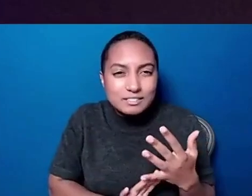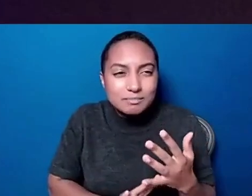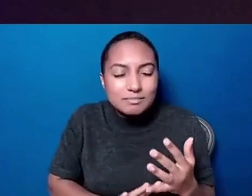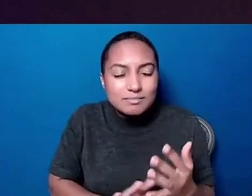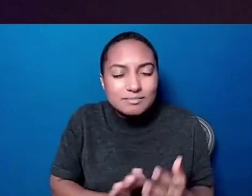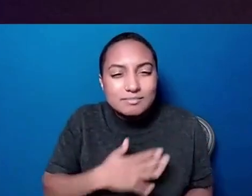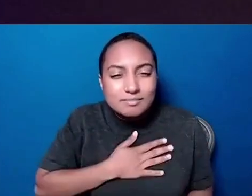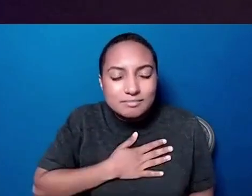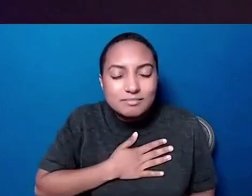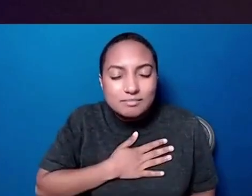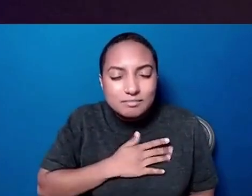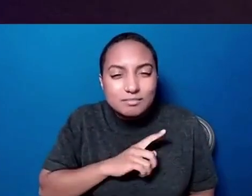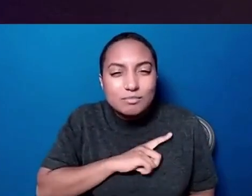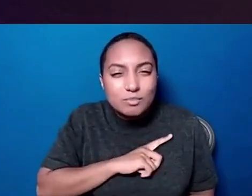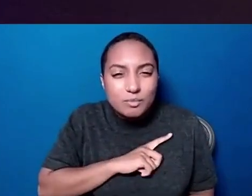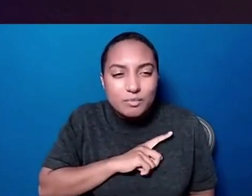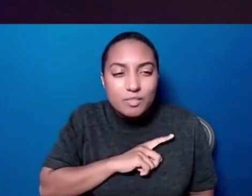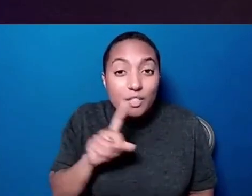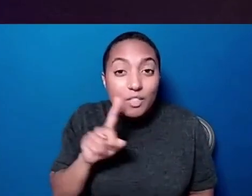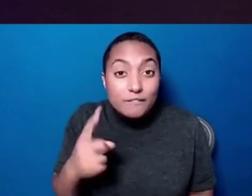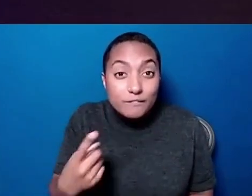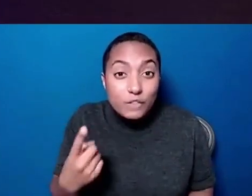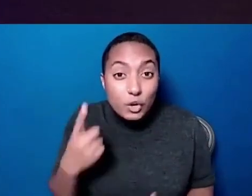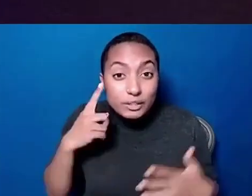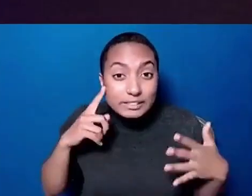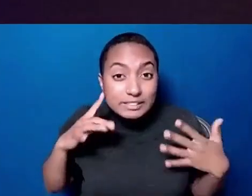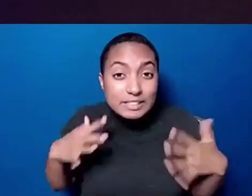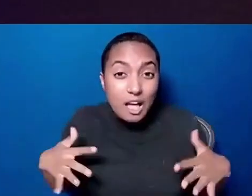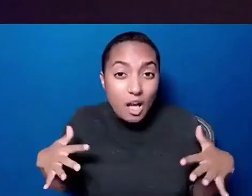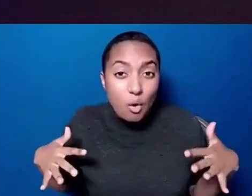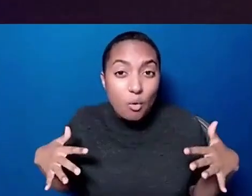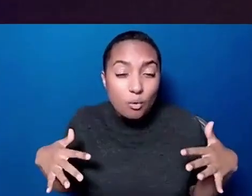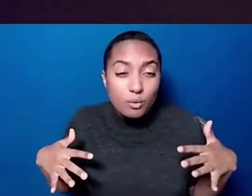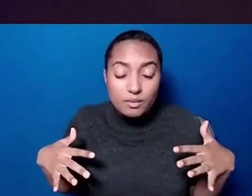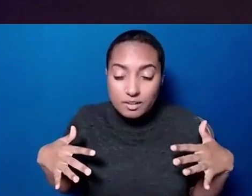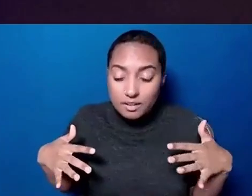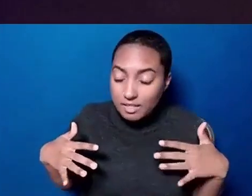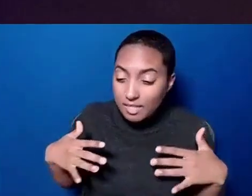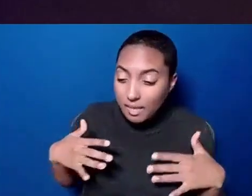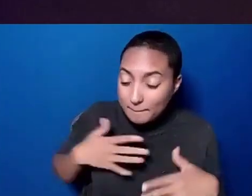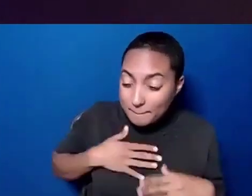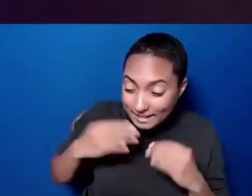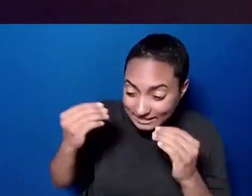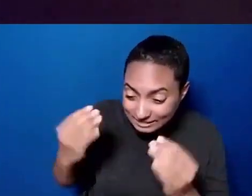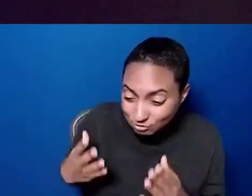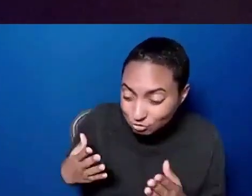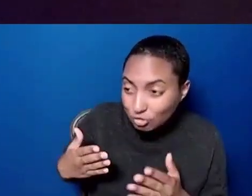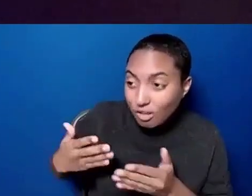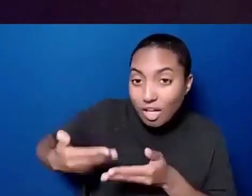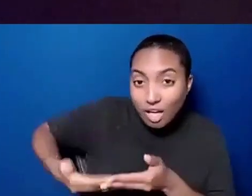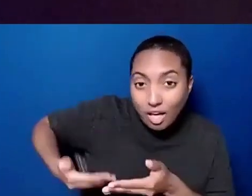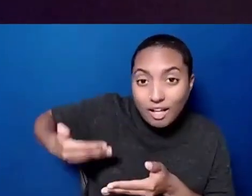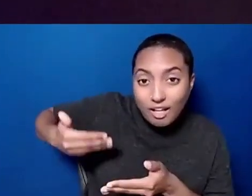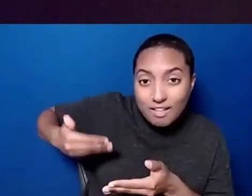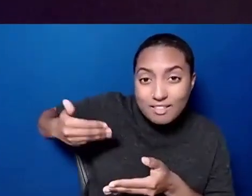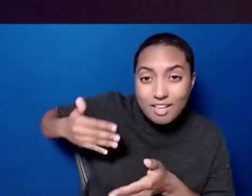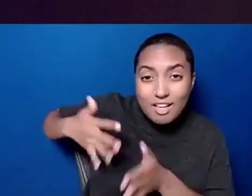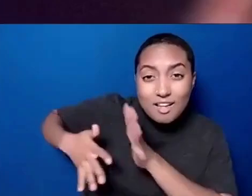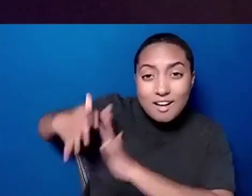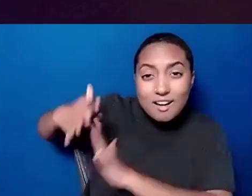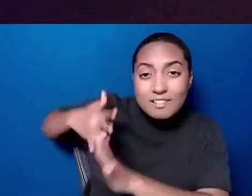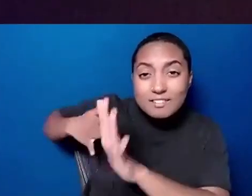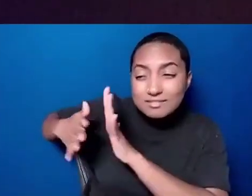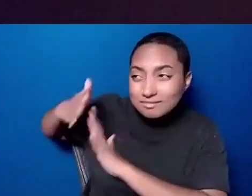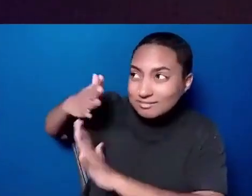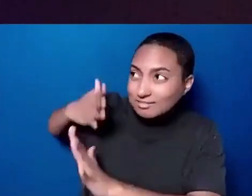The first sound, my teacher and their teacher and their teacher before them, is your own heart.